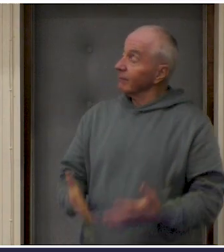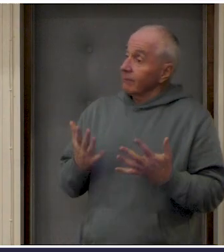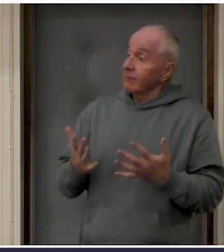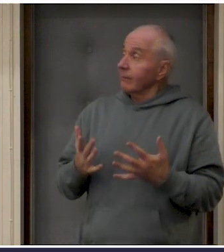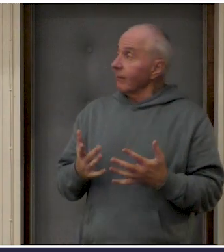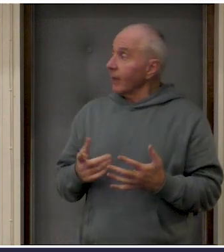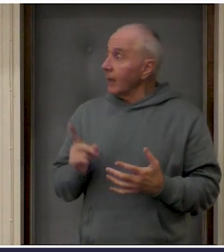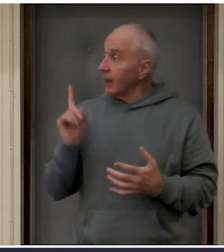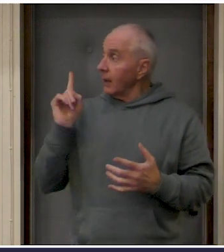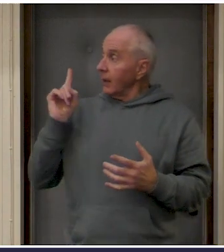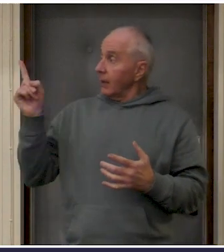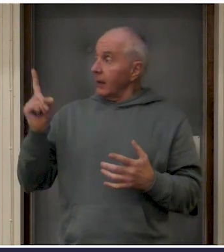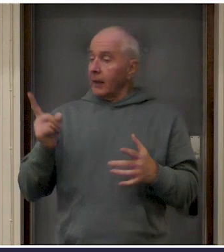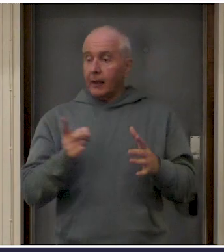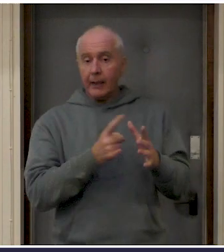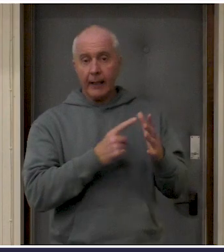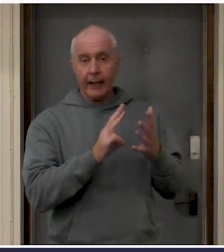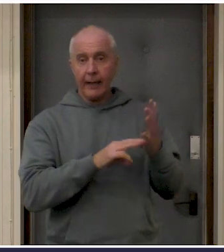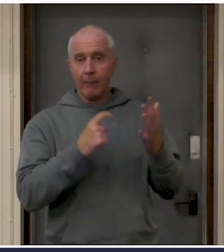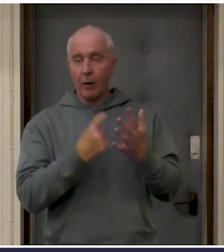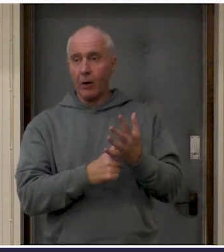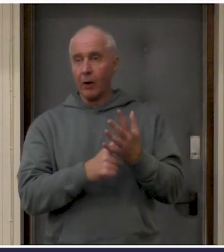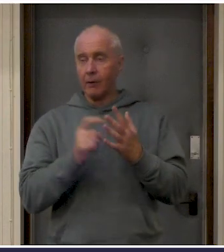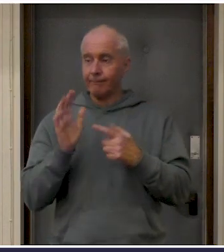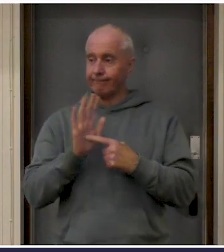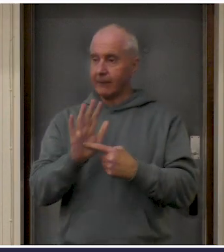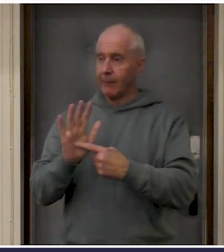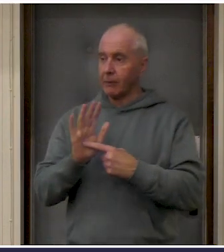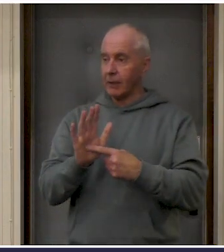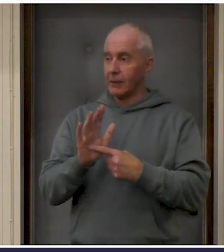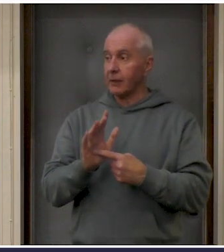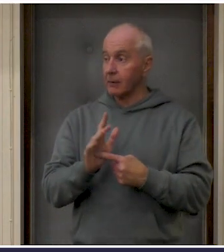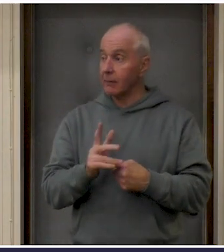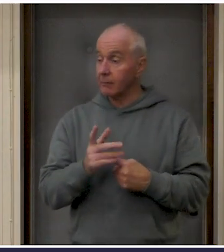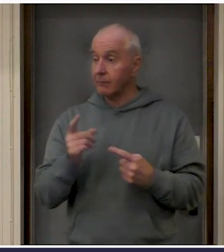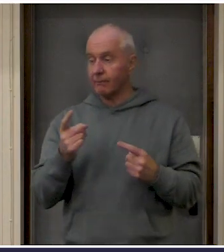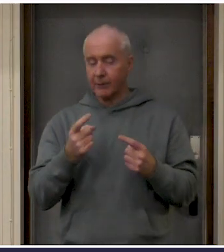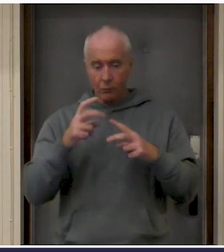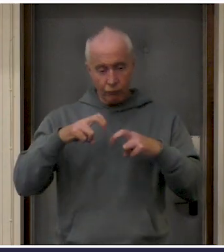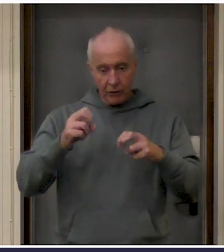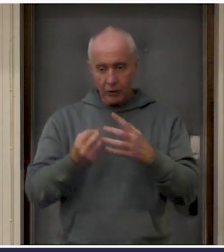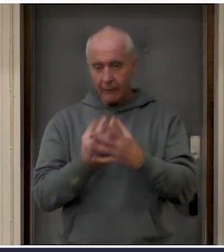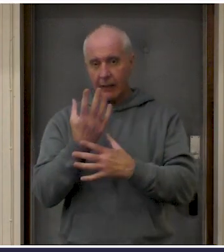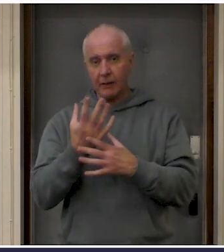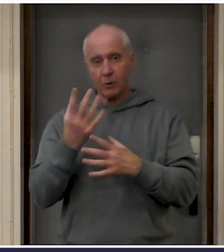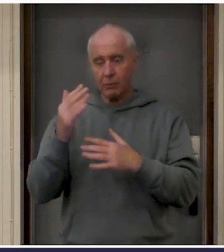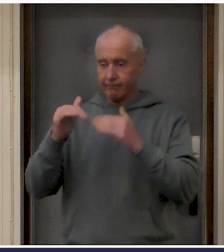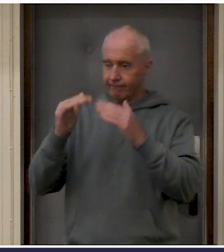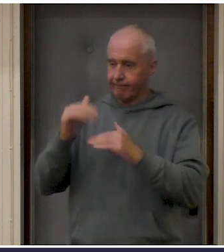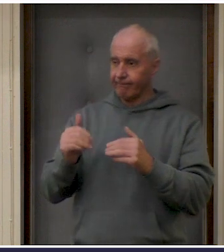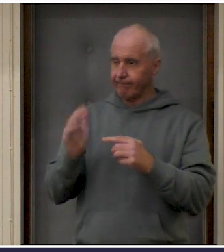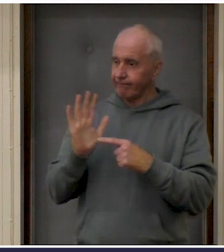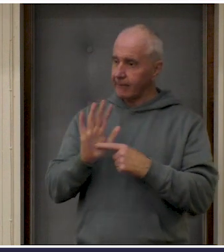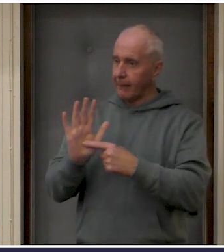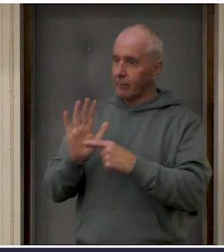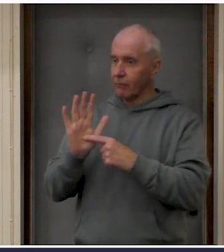I sort of split off here AMR demonstrators. So there's a room for still pursuing some of that R&D and building those demonstrators so that in 20